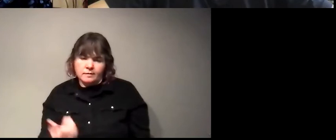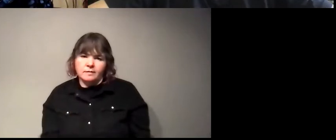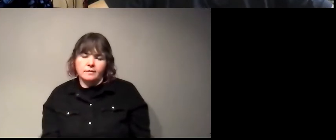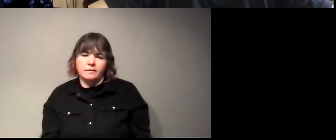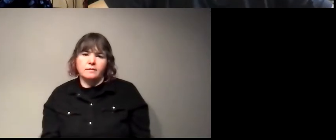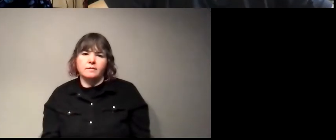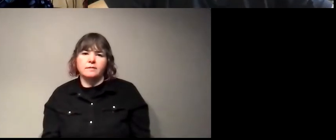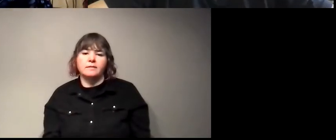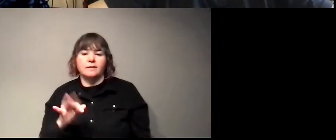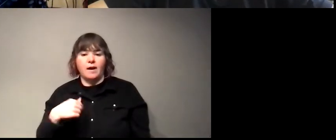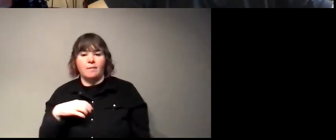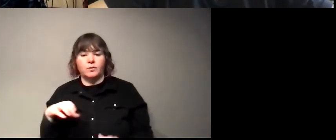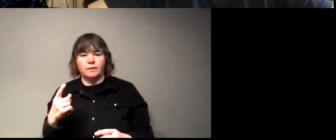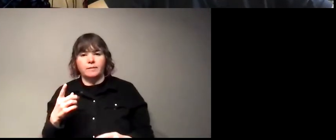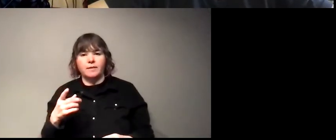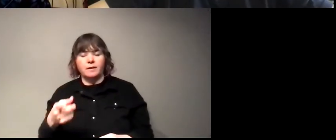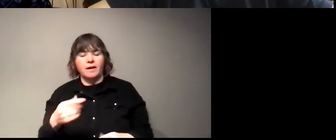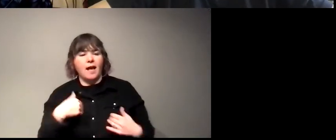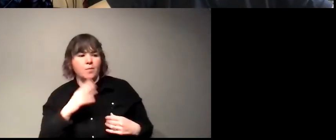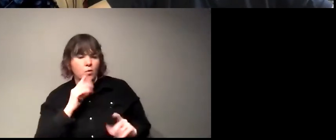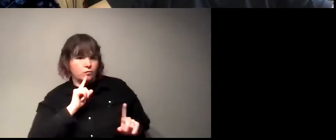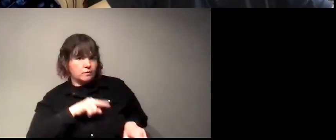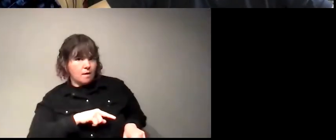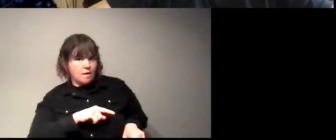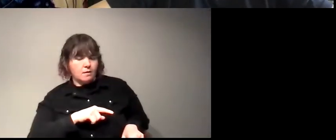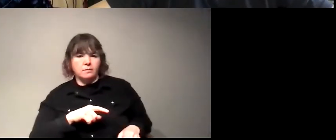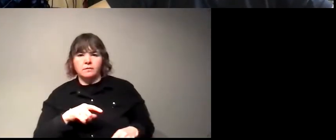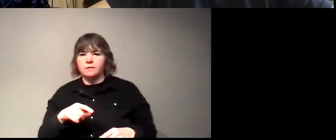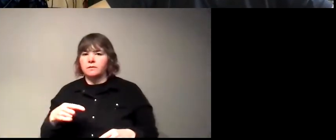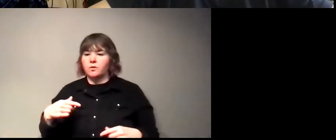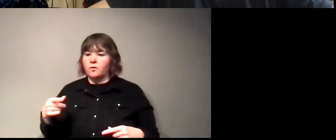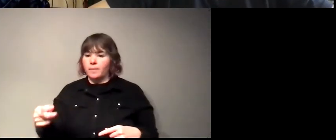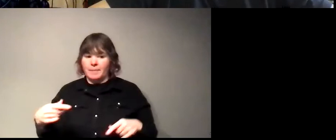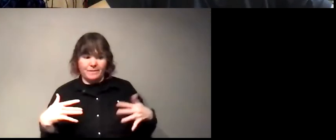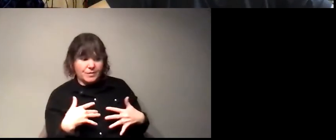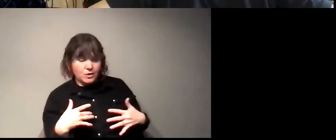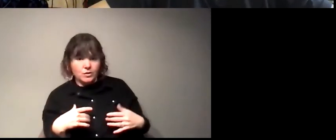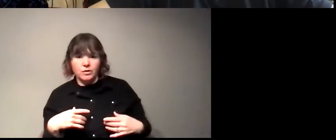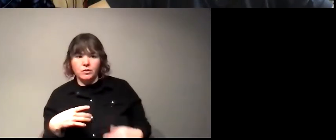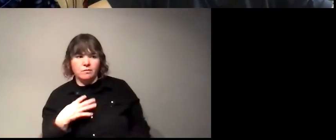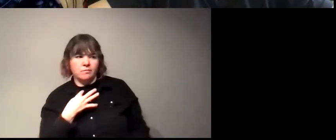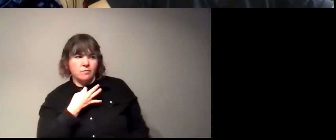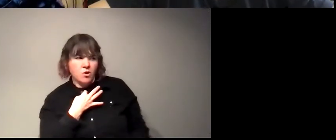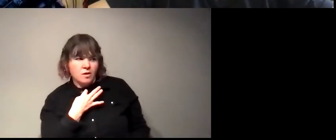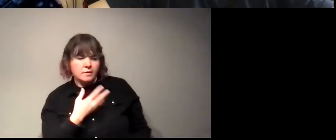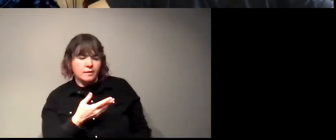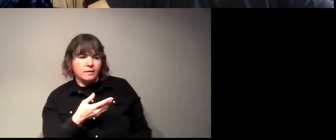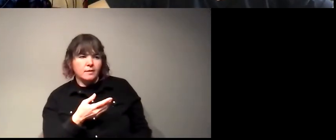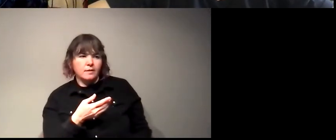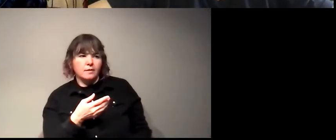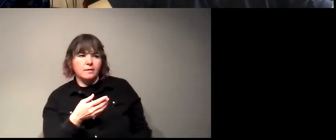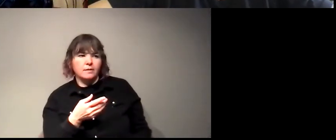doing anything, my animal is going to respond to it, whether it is fear or whether it is curiosity or whether it